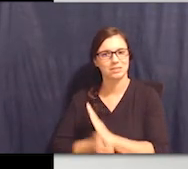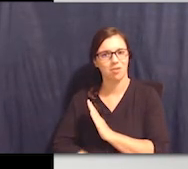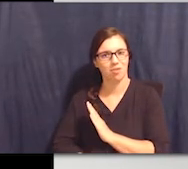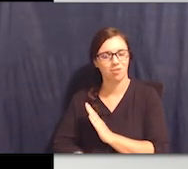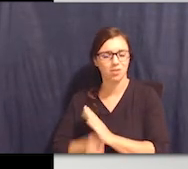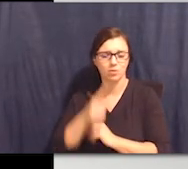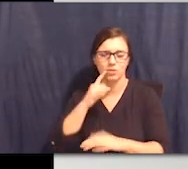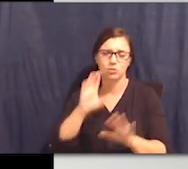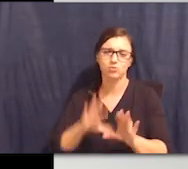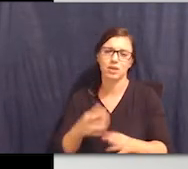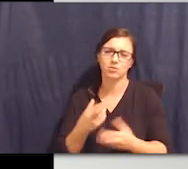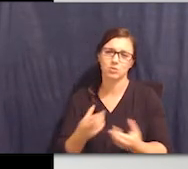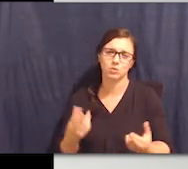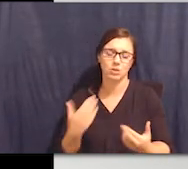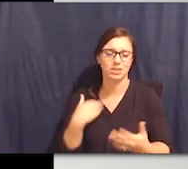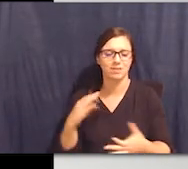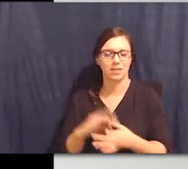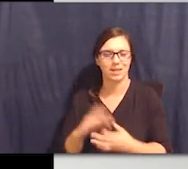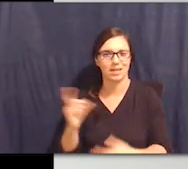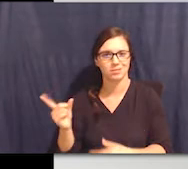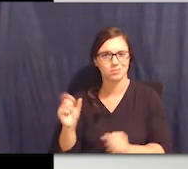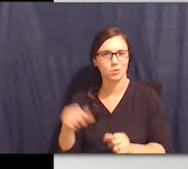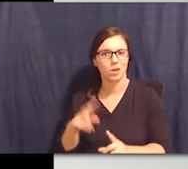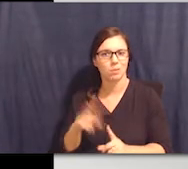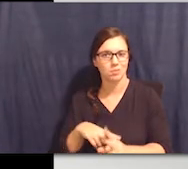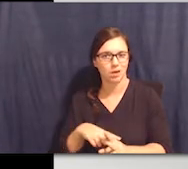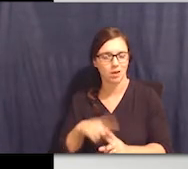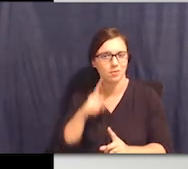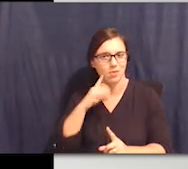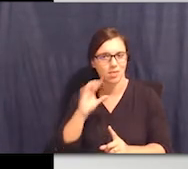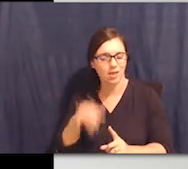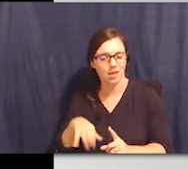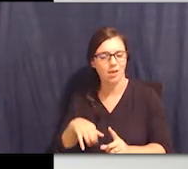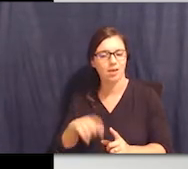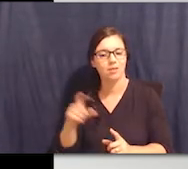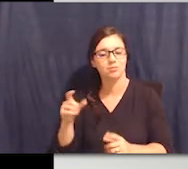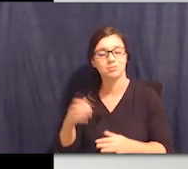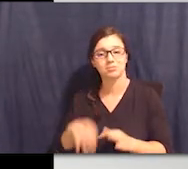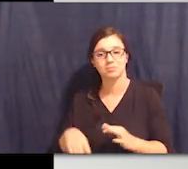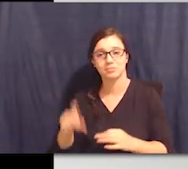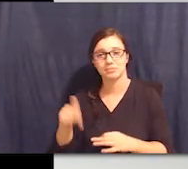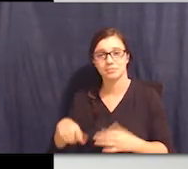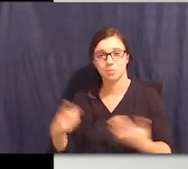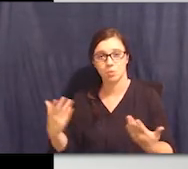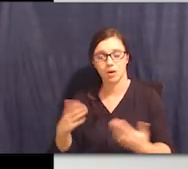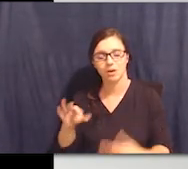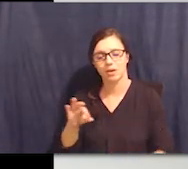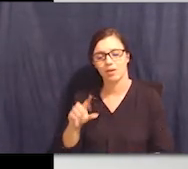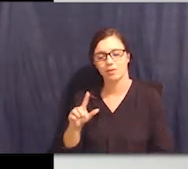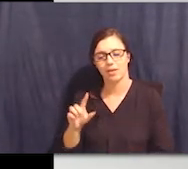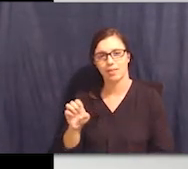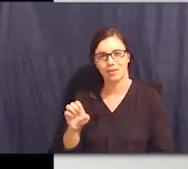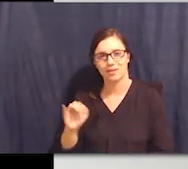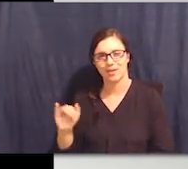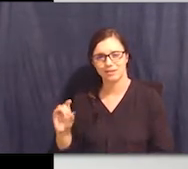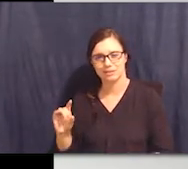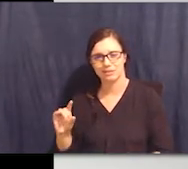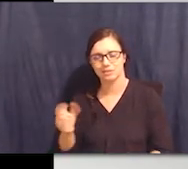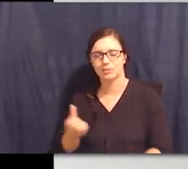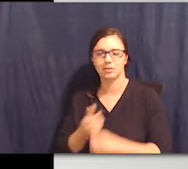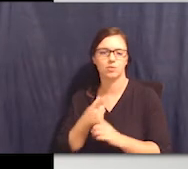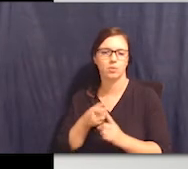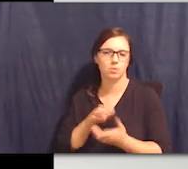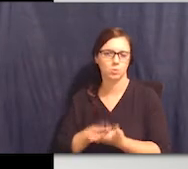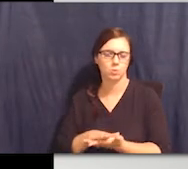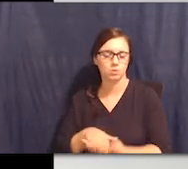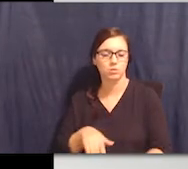great resource. There's a link there that you can apply for it. You will just need their FLE ID, which you can get from their